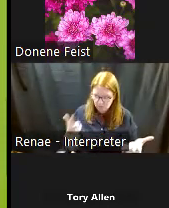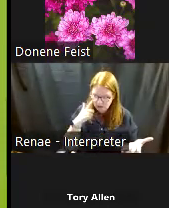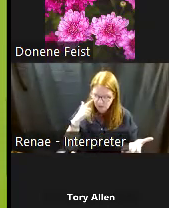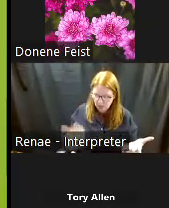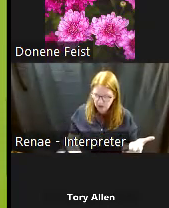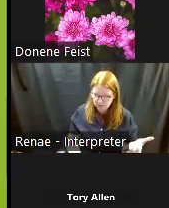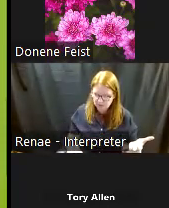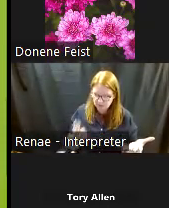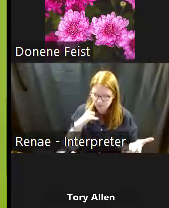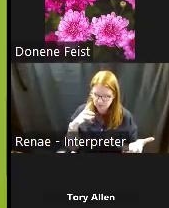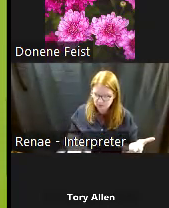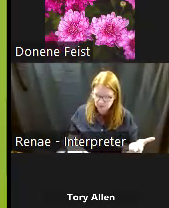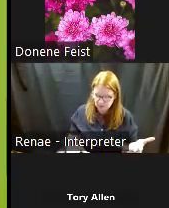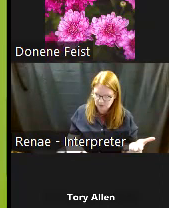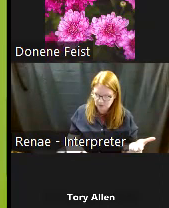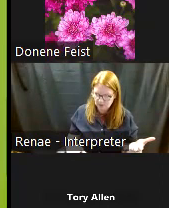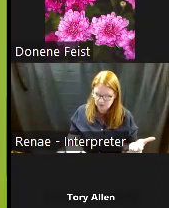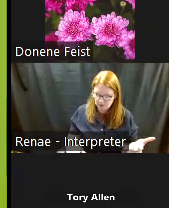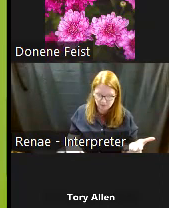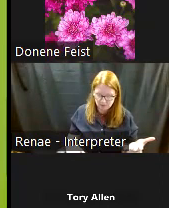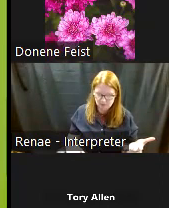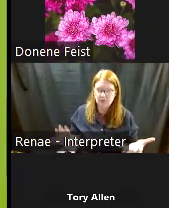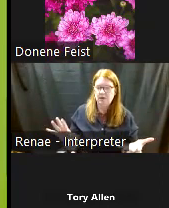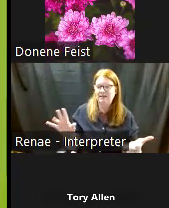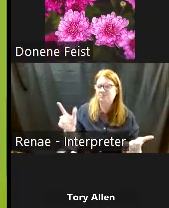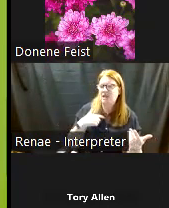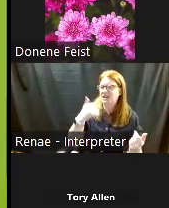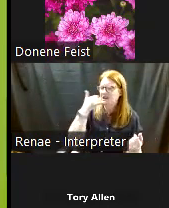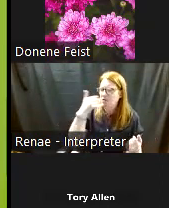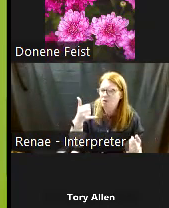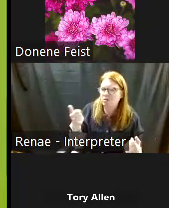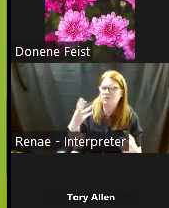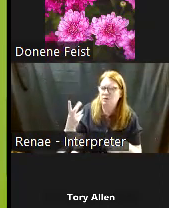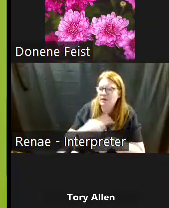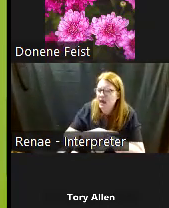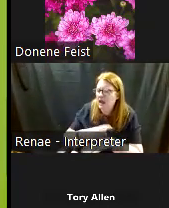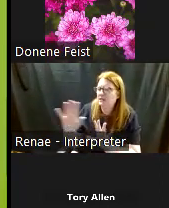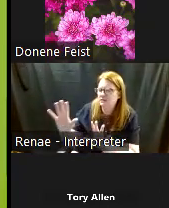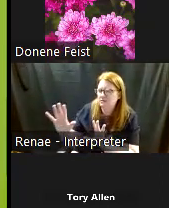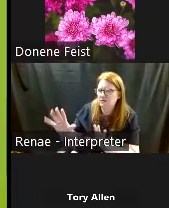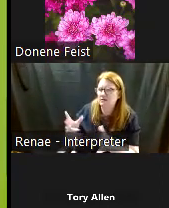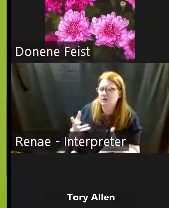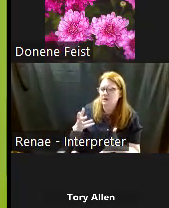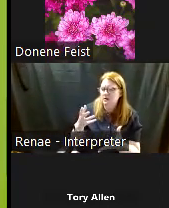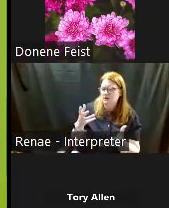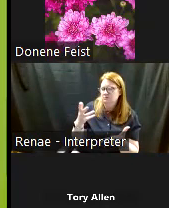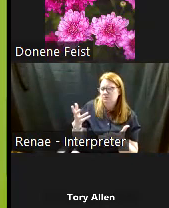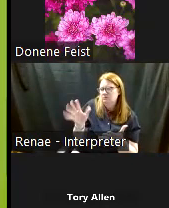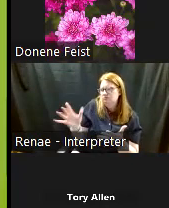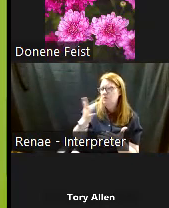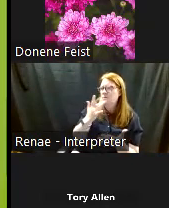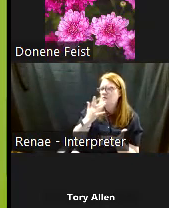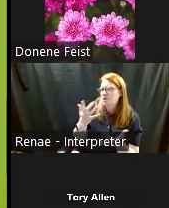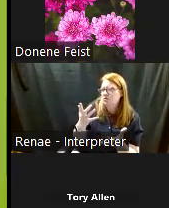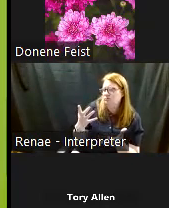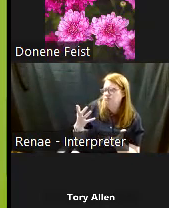how are we feeling right now? Where are we at? We can come back to this. I can call you in a couple of days. We can email, whatever the preferred method to talk with